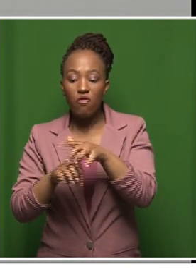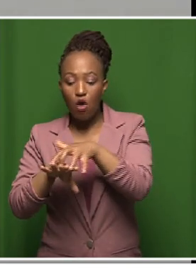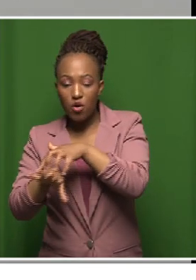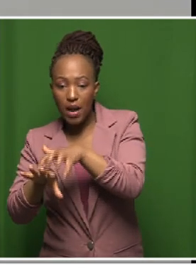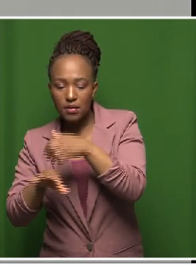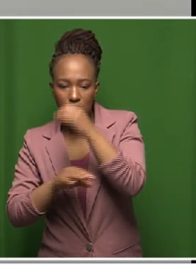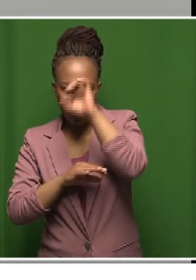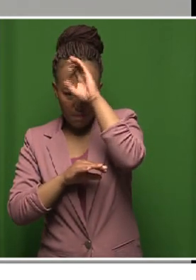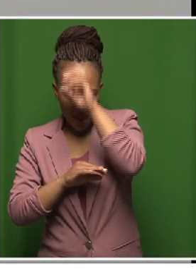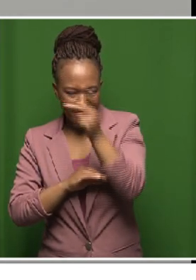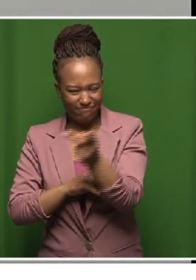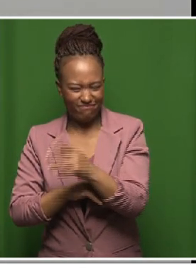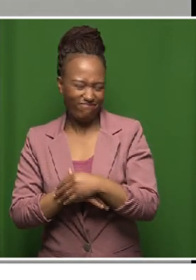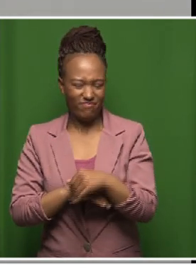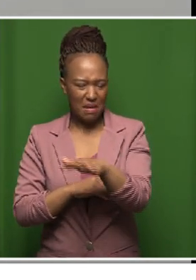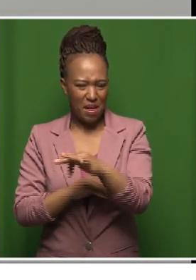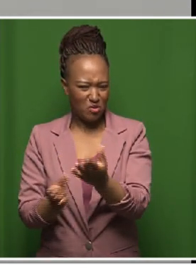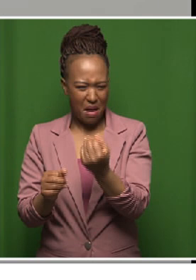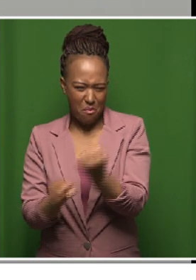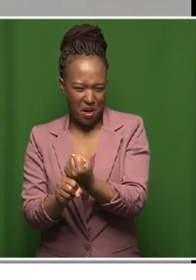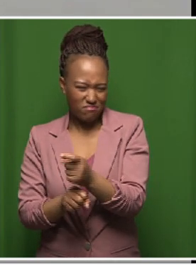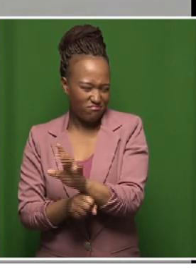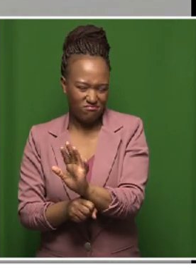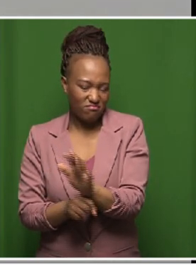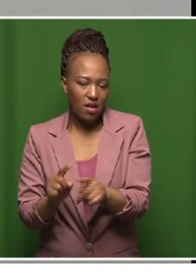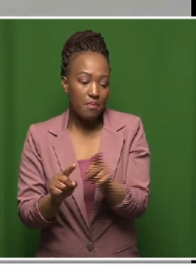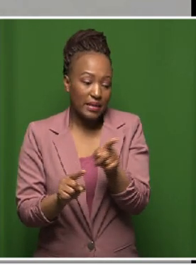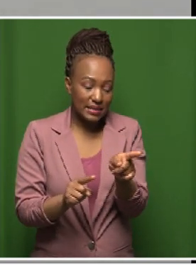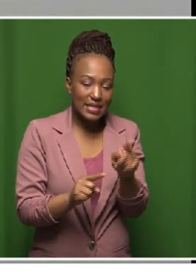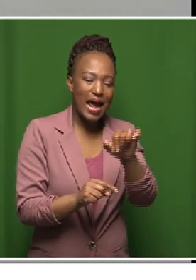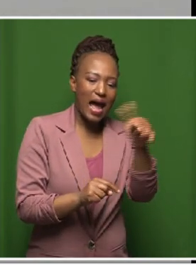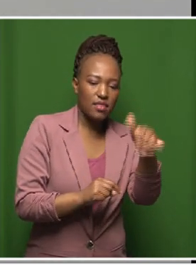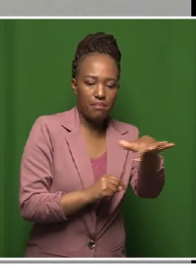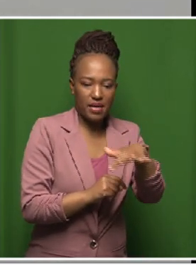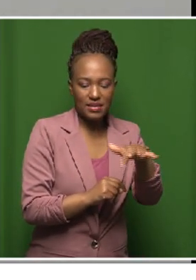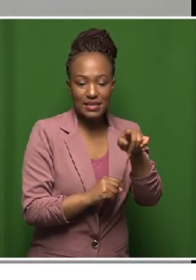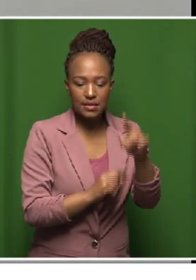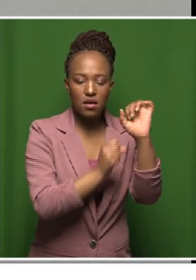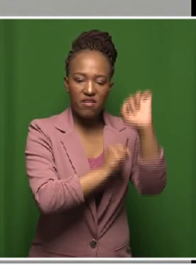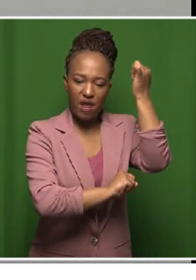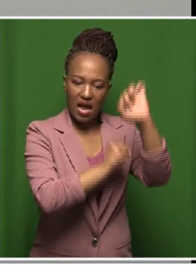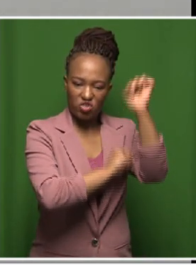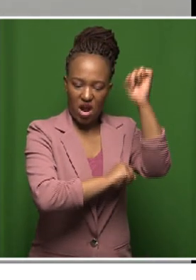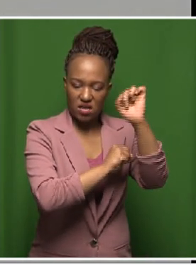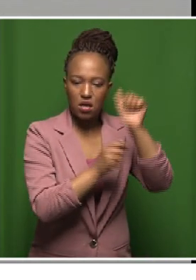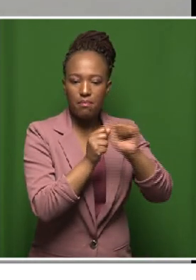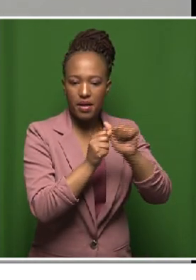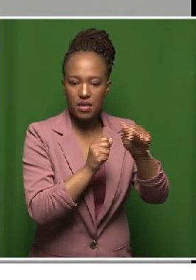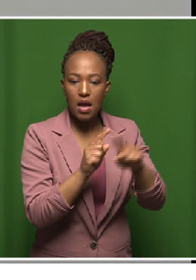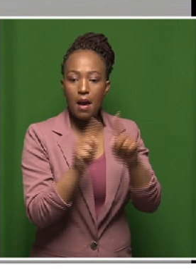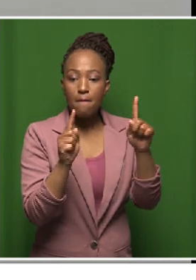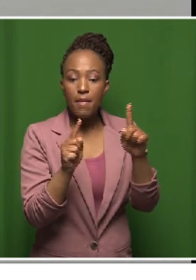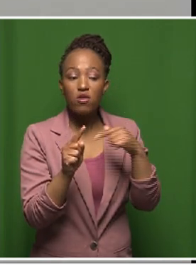agriculture and mining. Those are not the places where we're going to create jobs. We need to create jobs somewhere else, and that's probably in places like manufacturing, but also in the